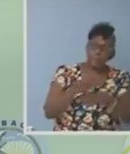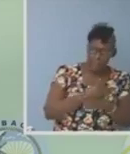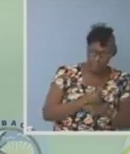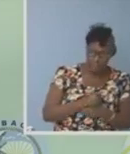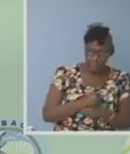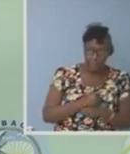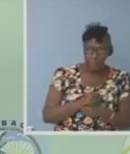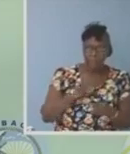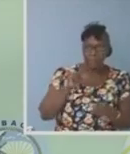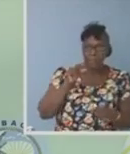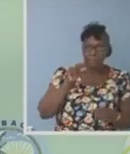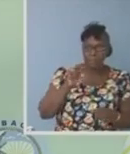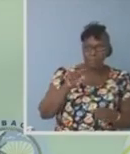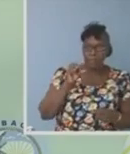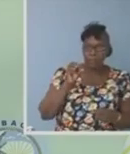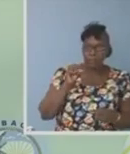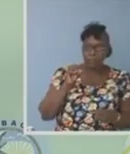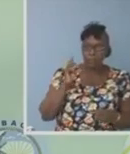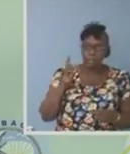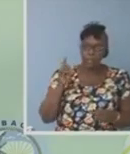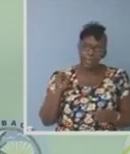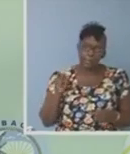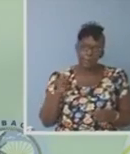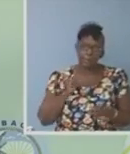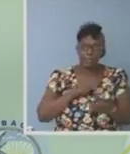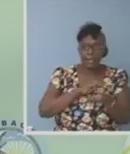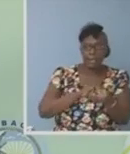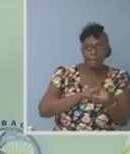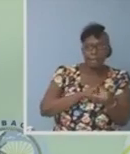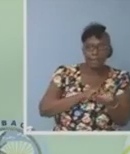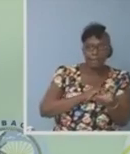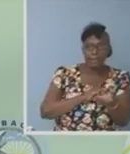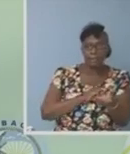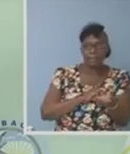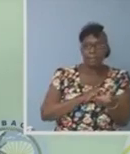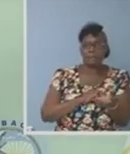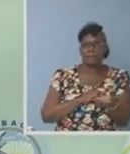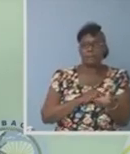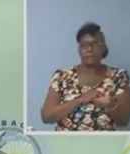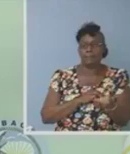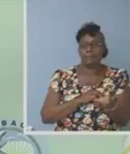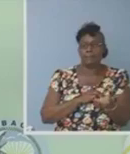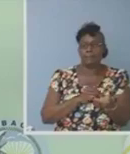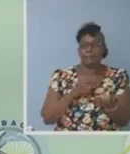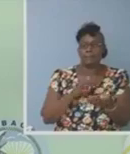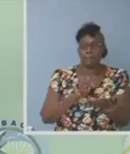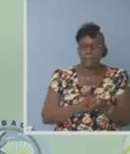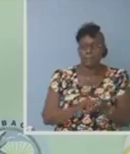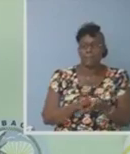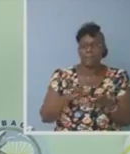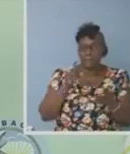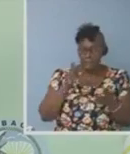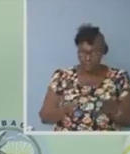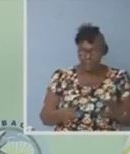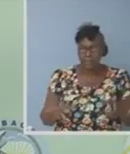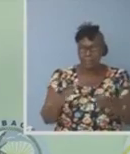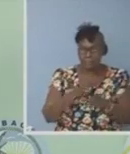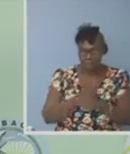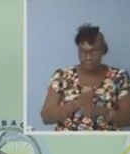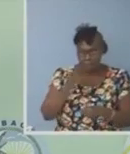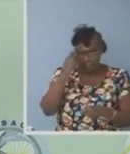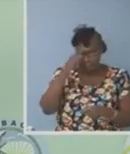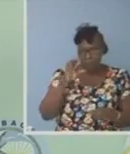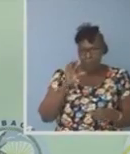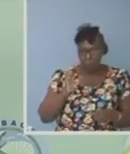goods and pharmaceuticals and medical supplies as we treat with